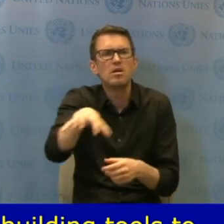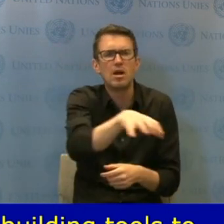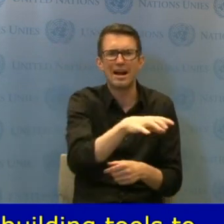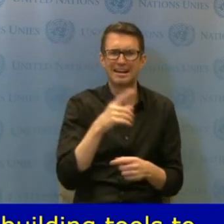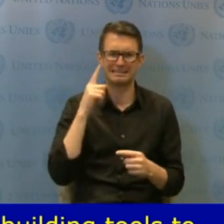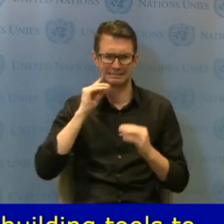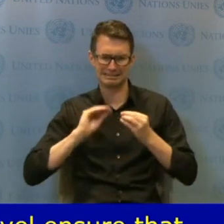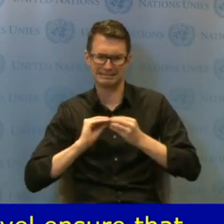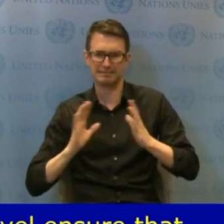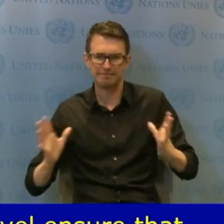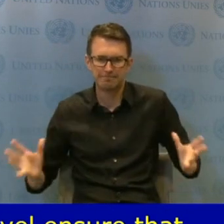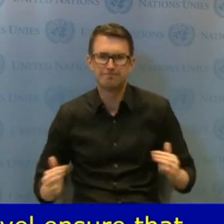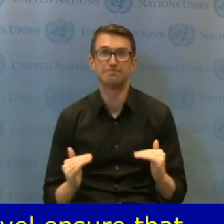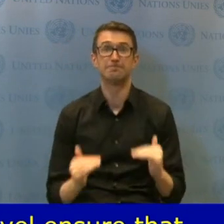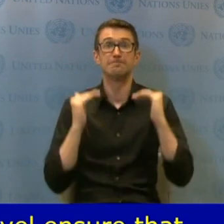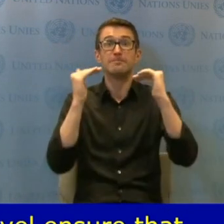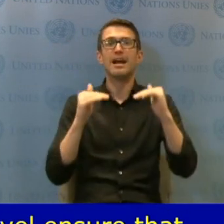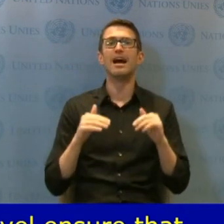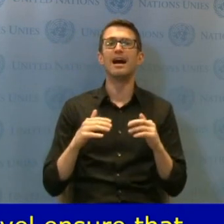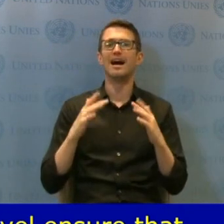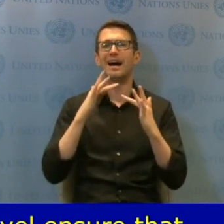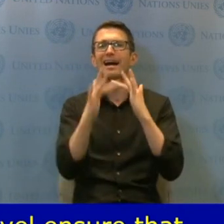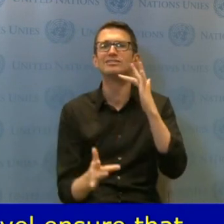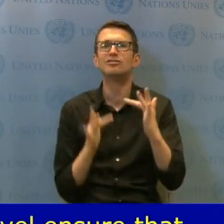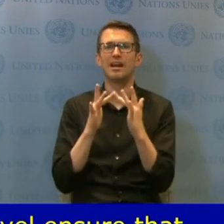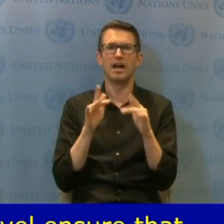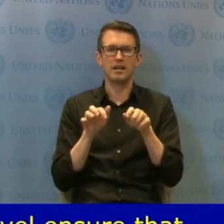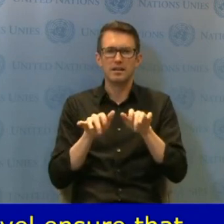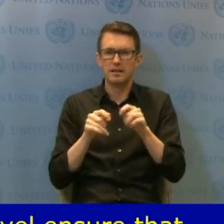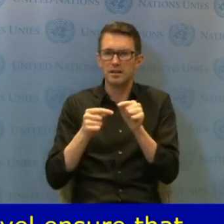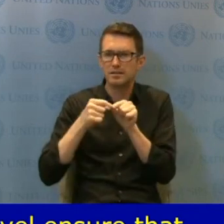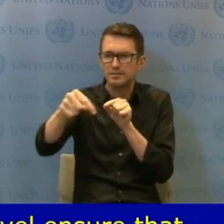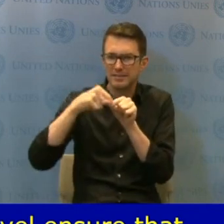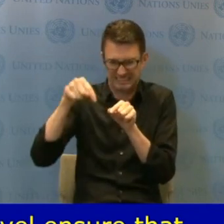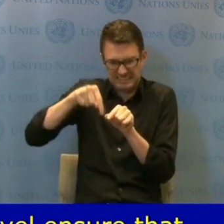procurement policies on digital accessibility,